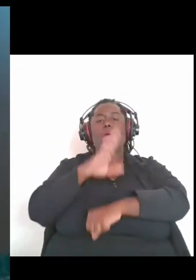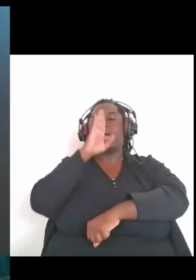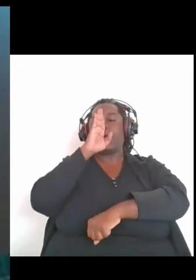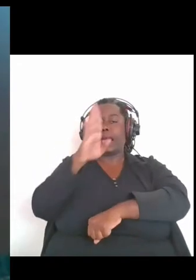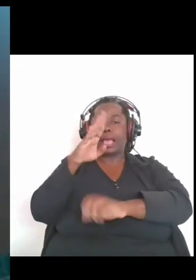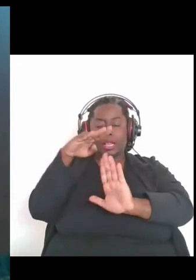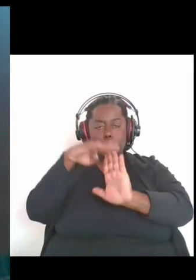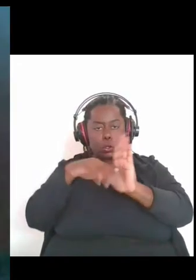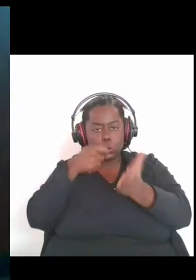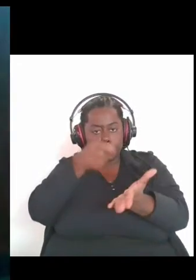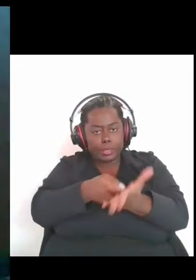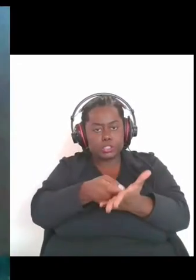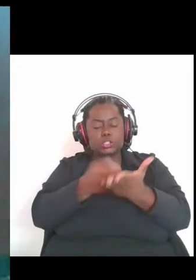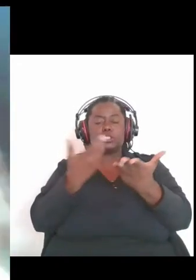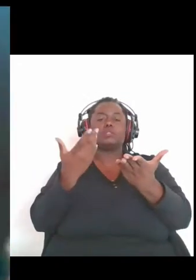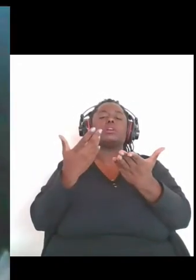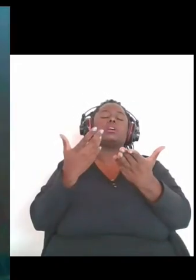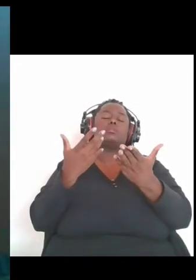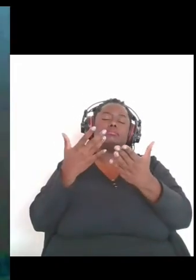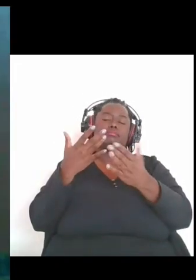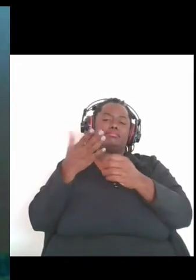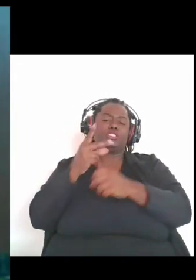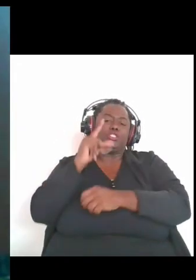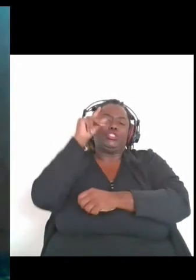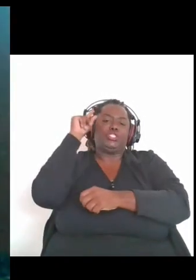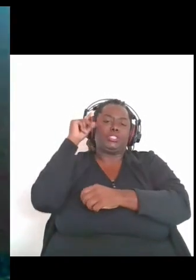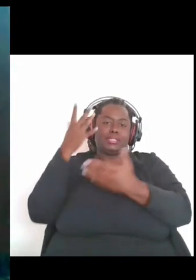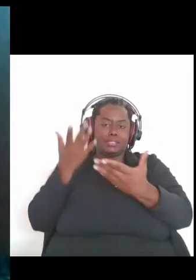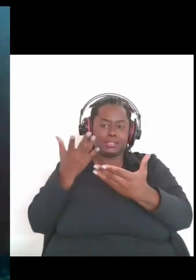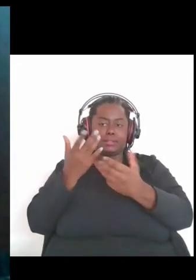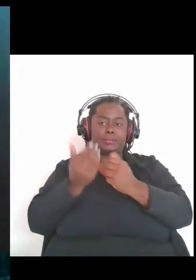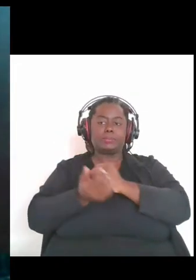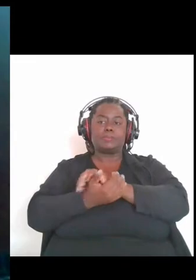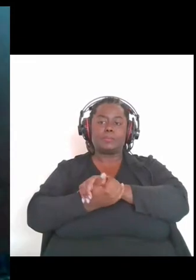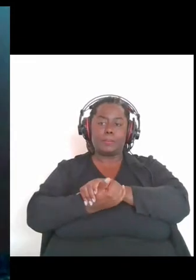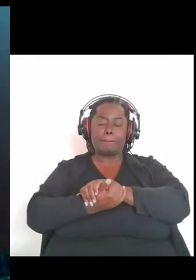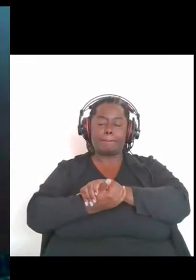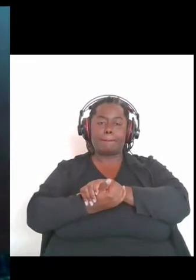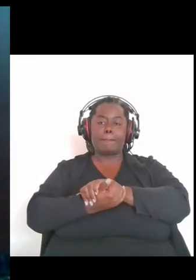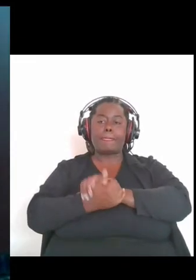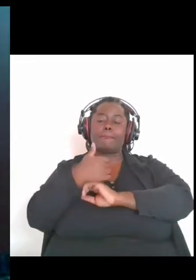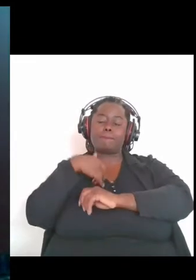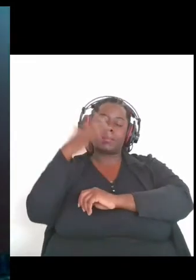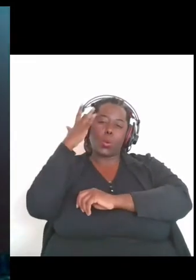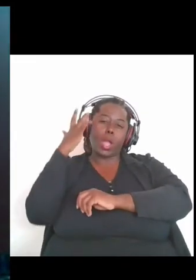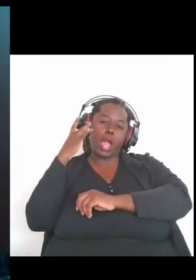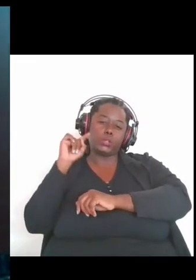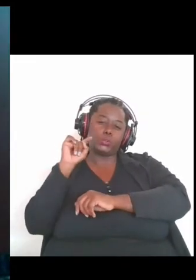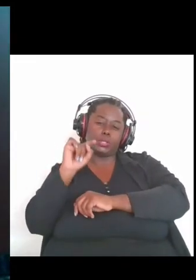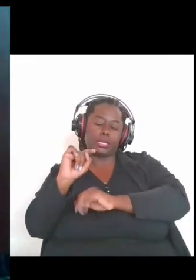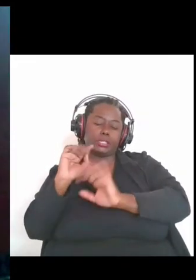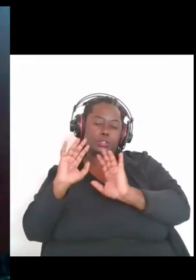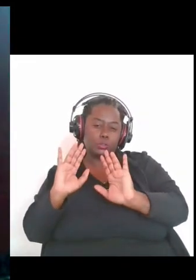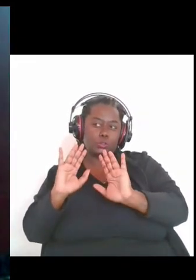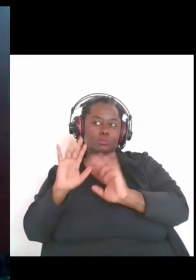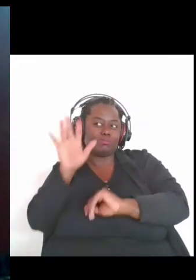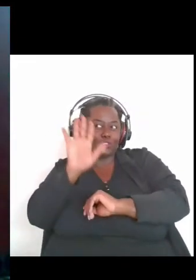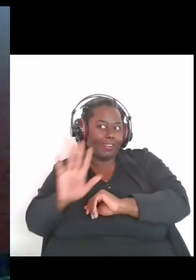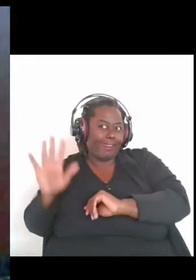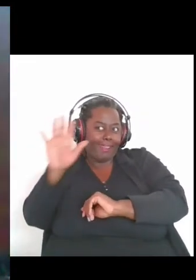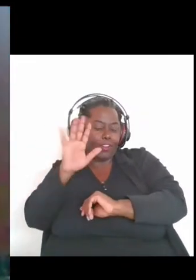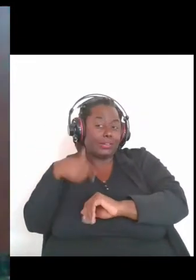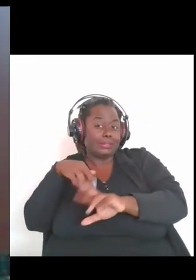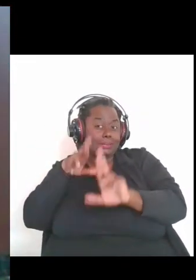Colonial matrices old matrices old systems so that's